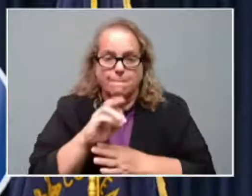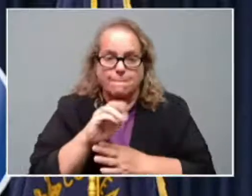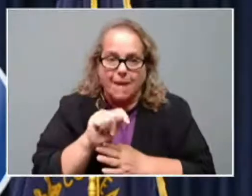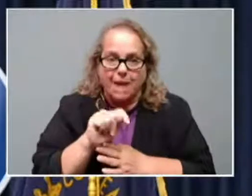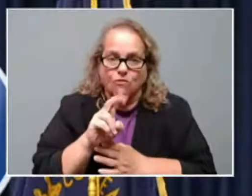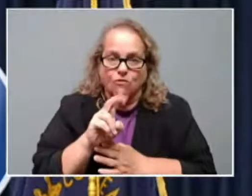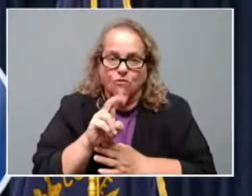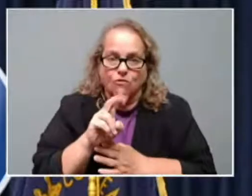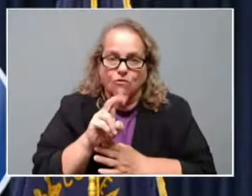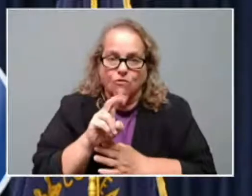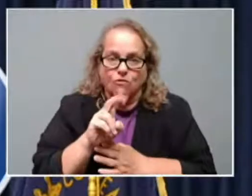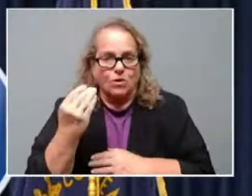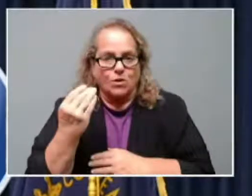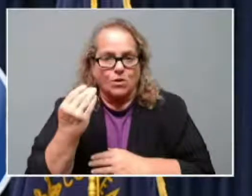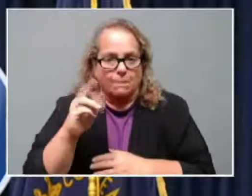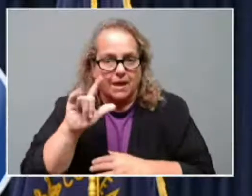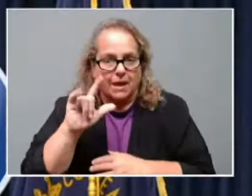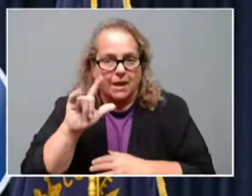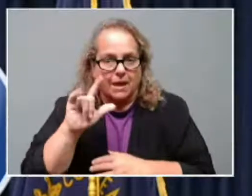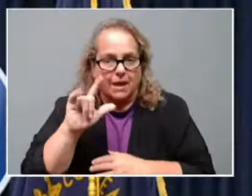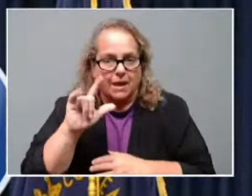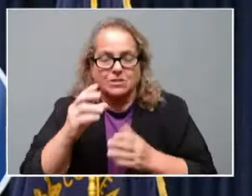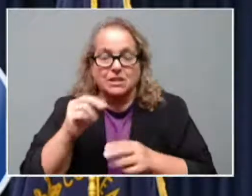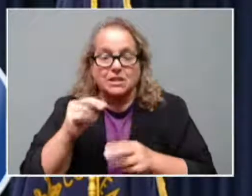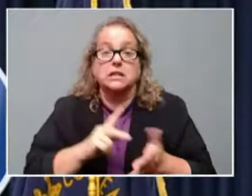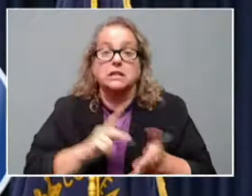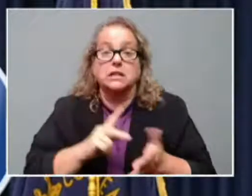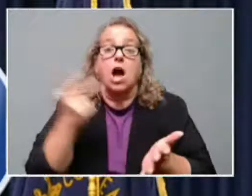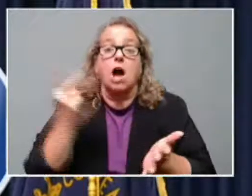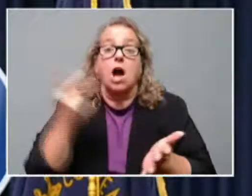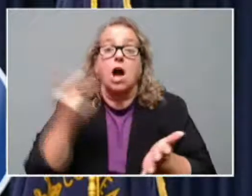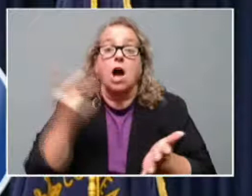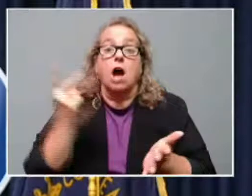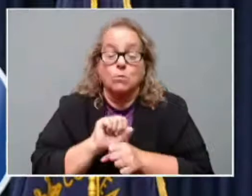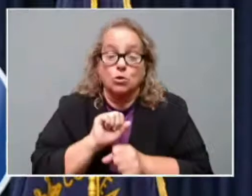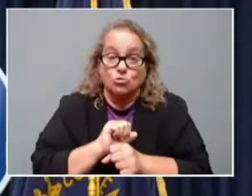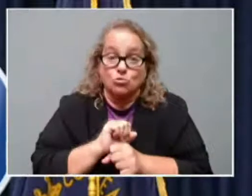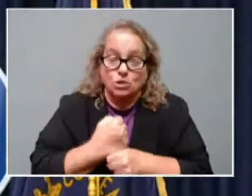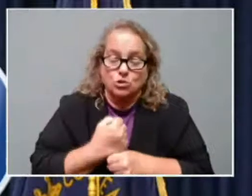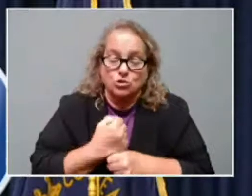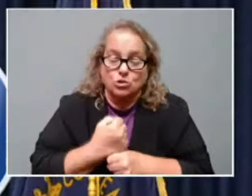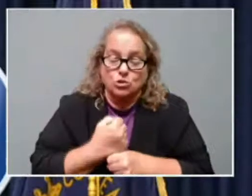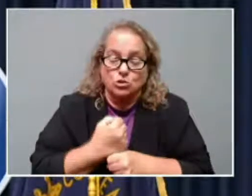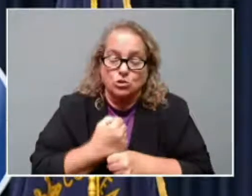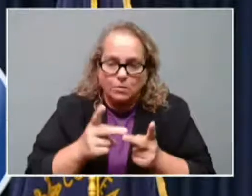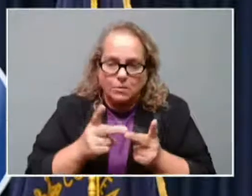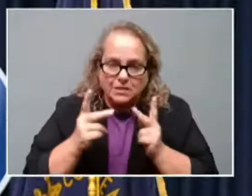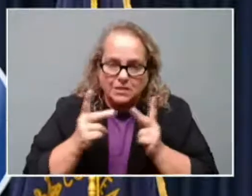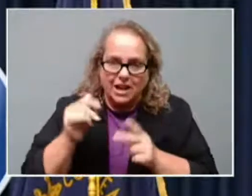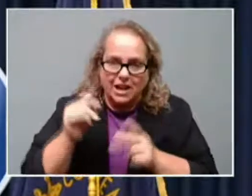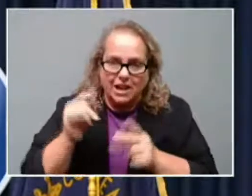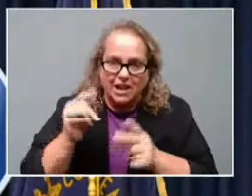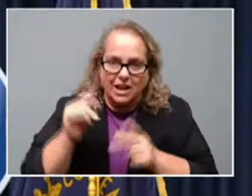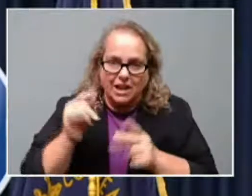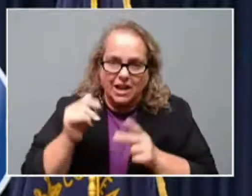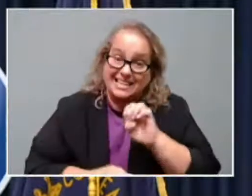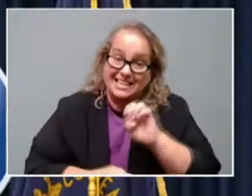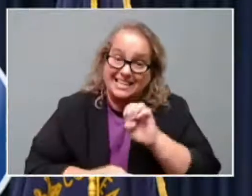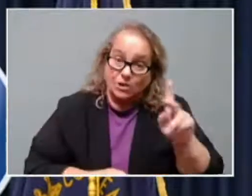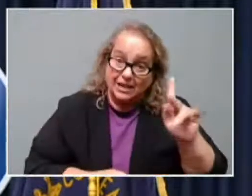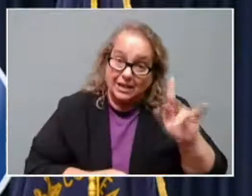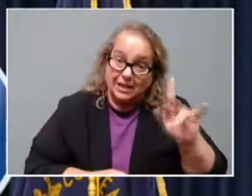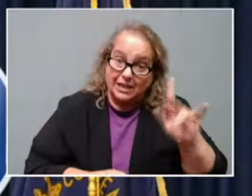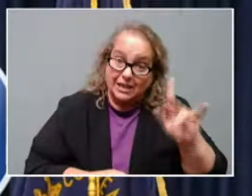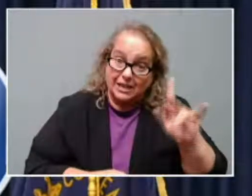million and doubling job creation to 200 positions at that facility. In Eastern Kentucky's EKCEP